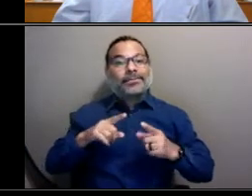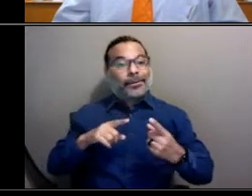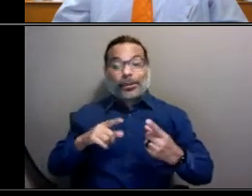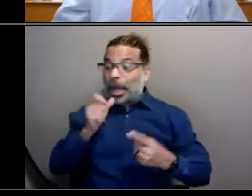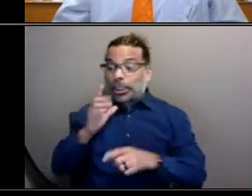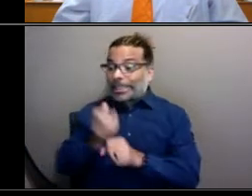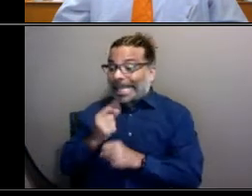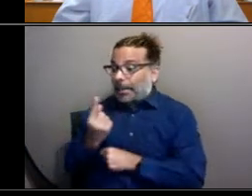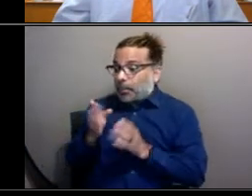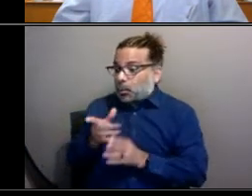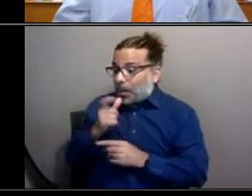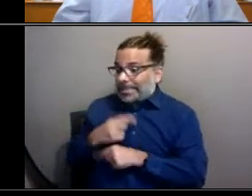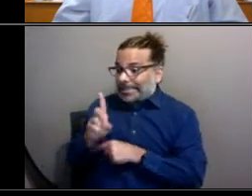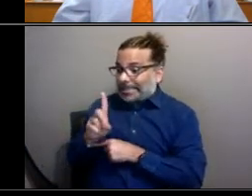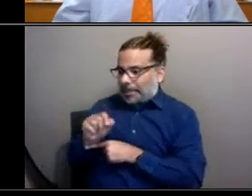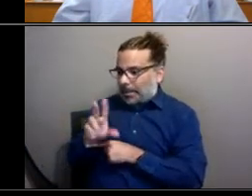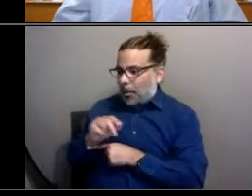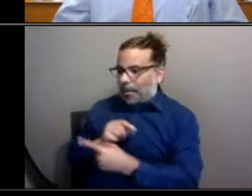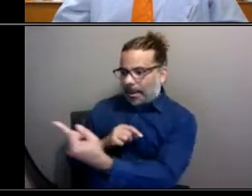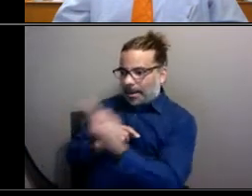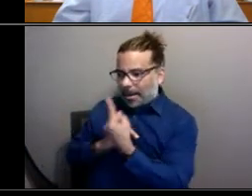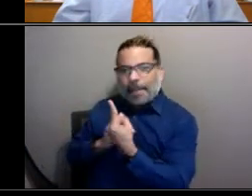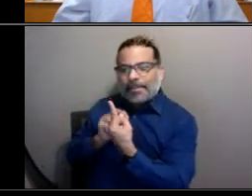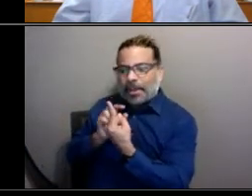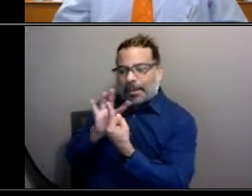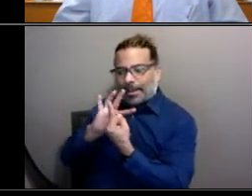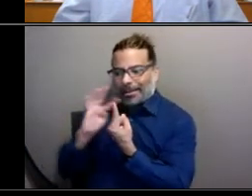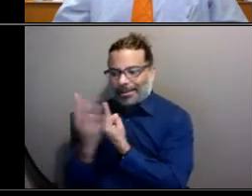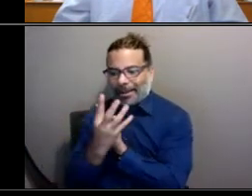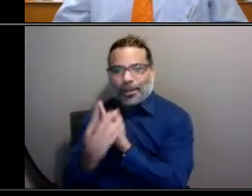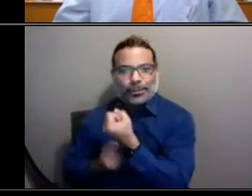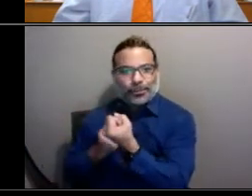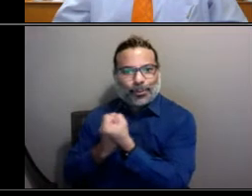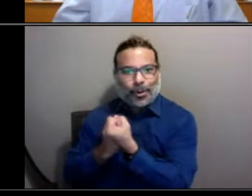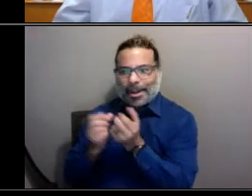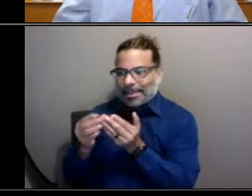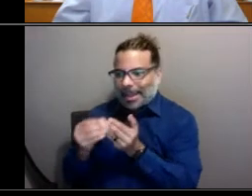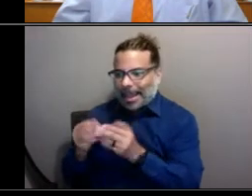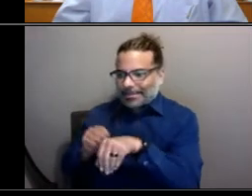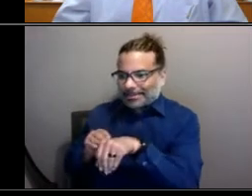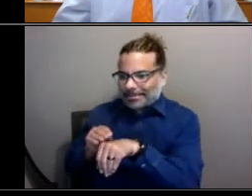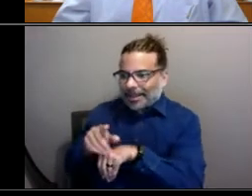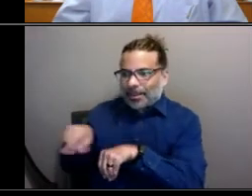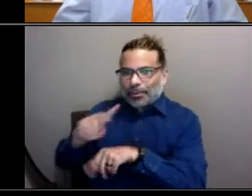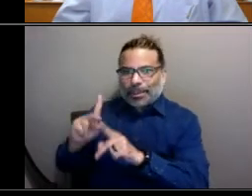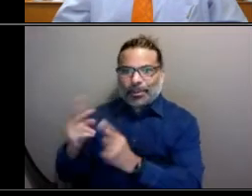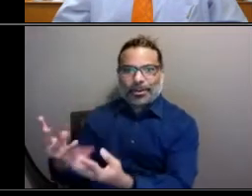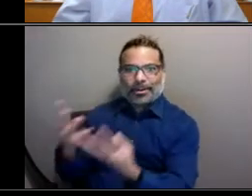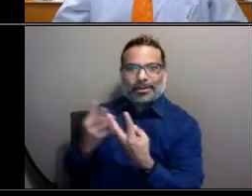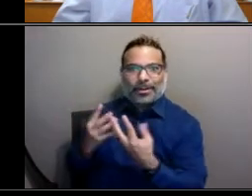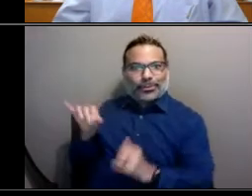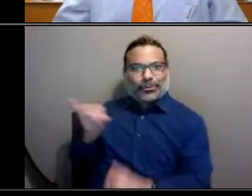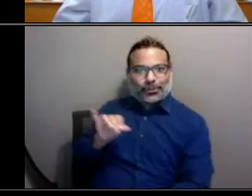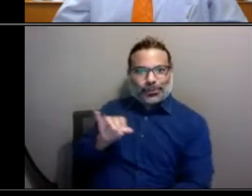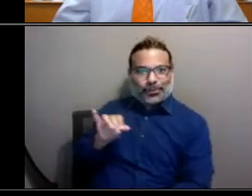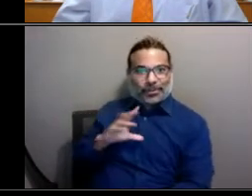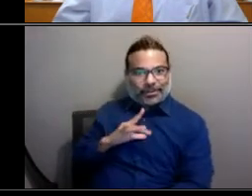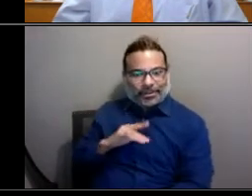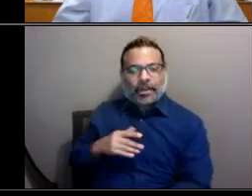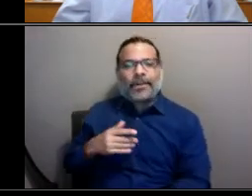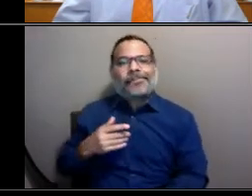You're also getting, you know, the ecosystem of support and guidance that is around that person, you know, as well. And then